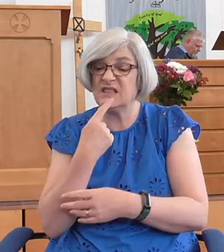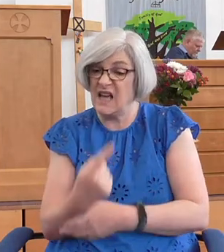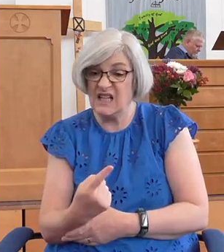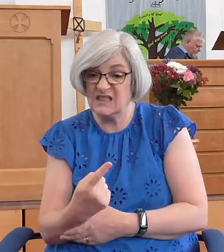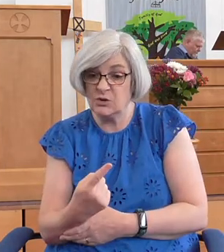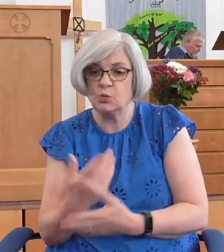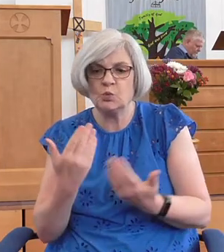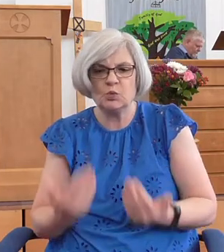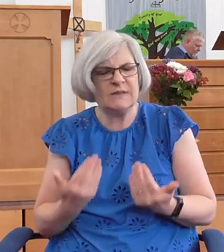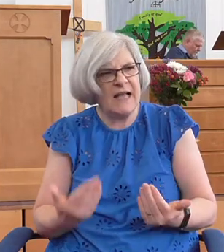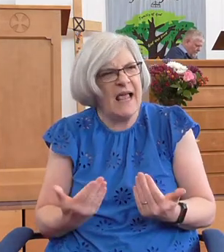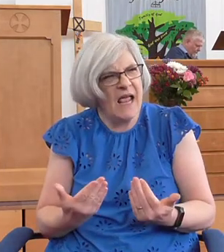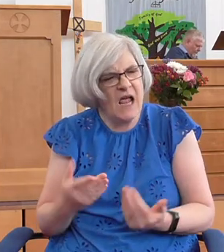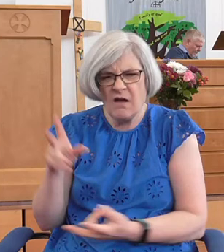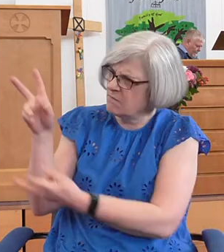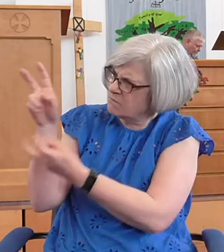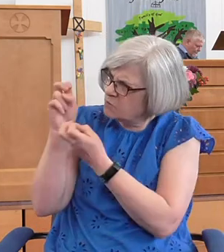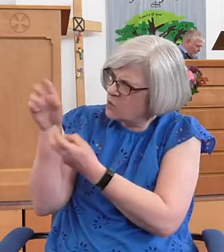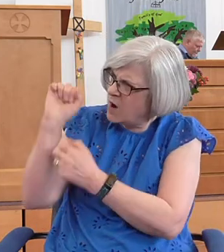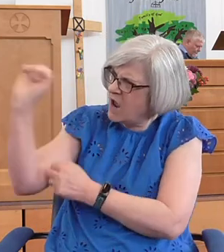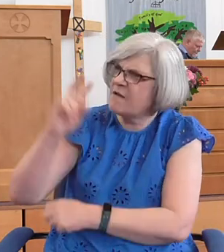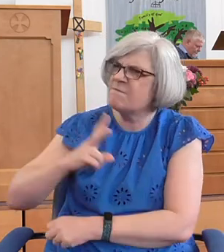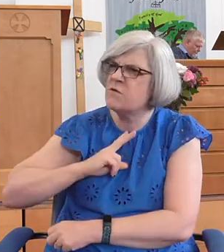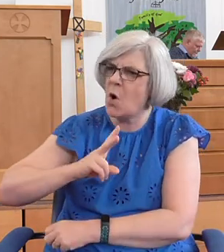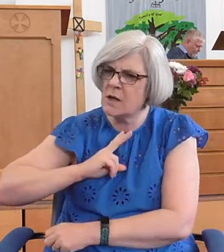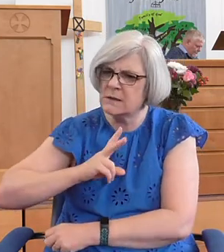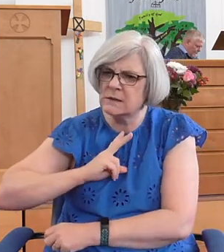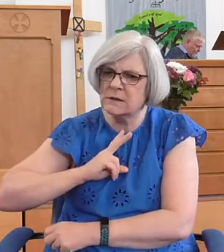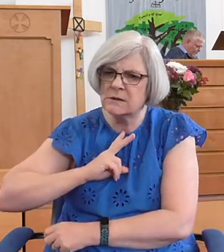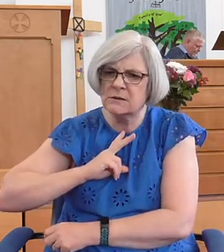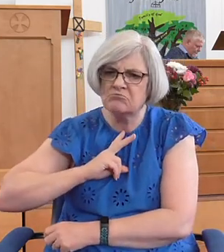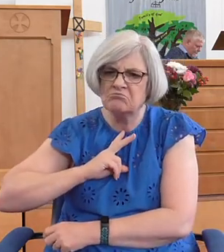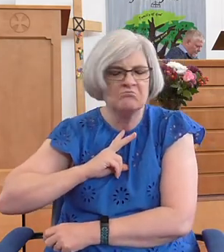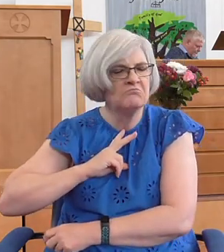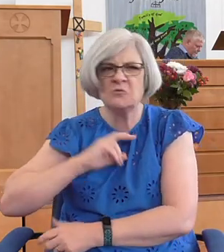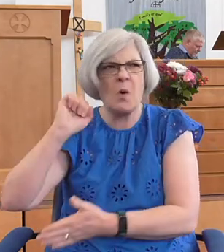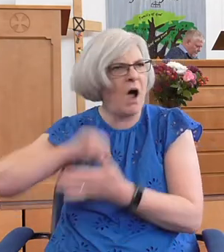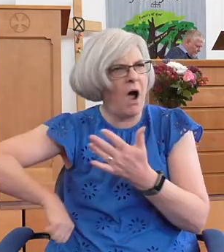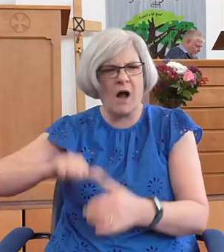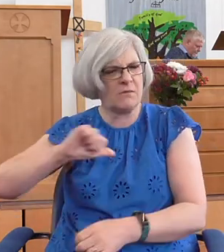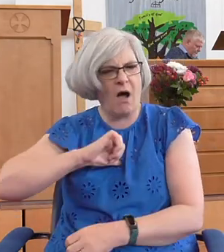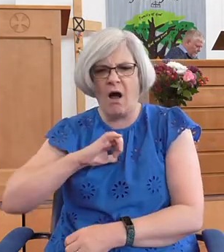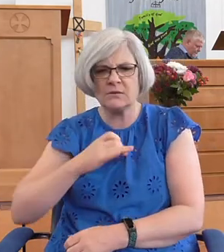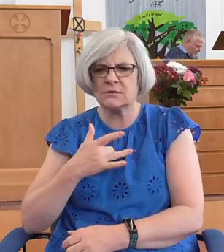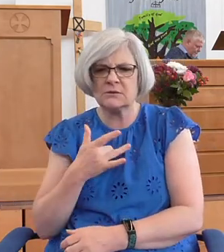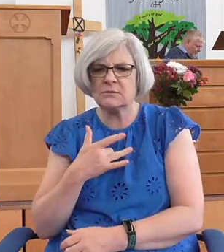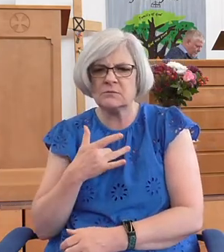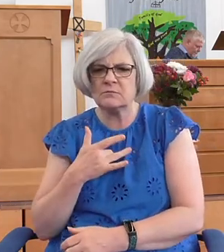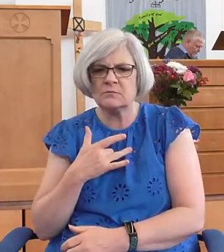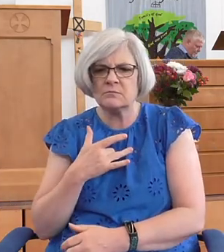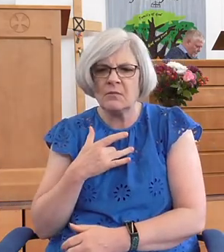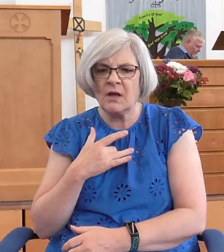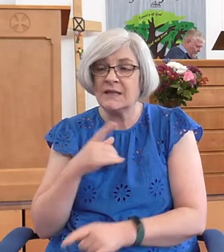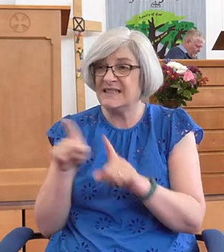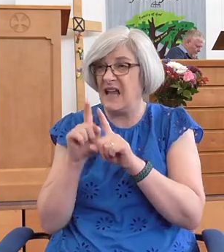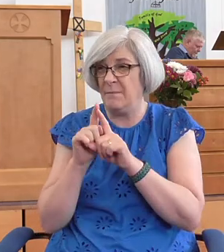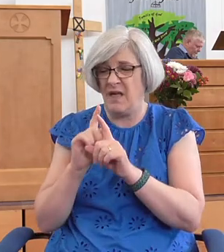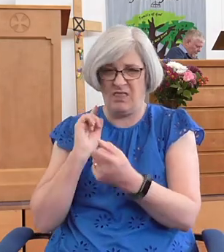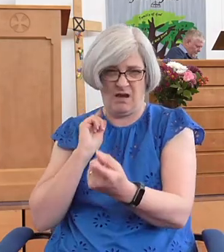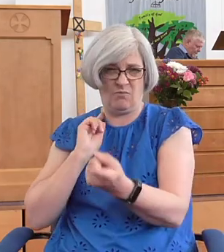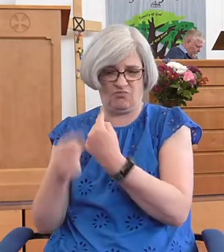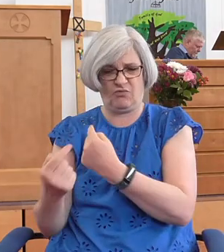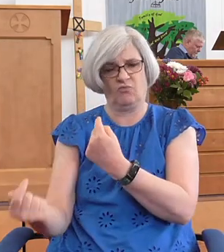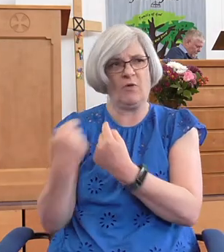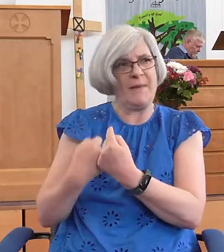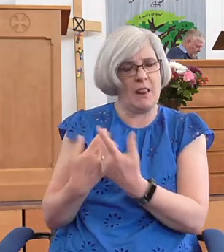said, today, if you hear his voice, do not harden your hearts, as you did in the